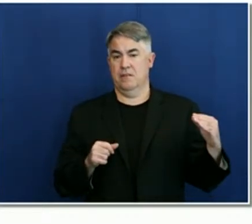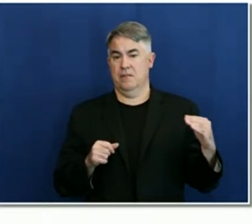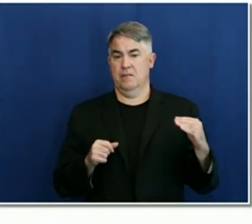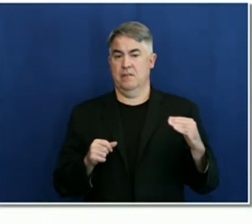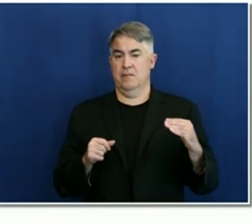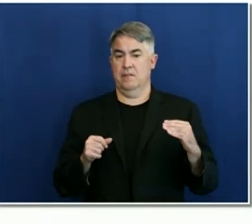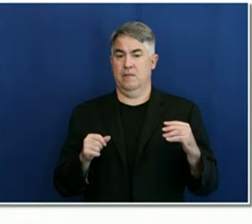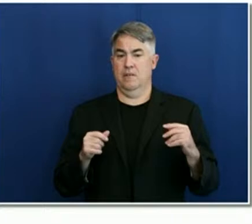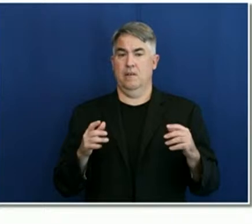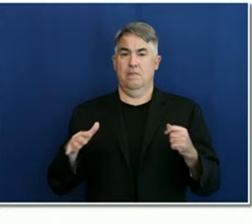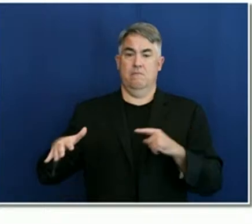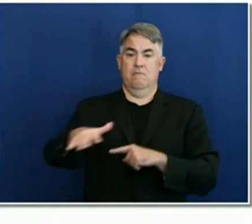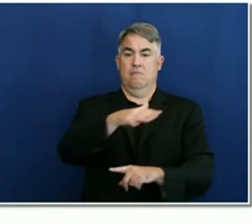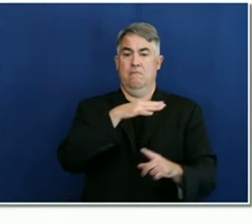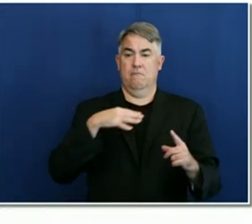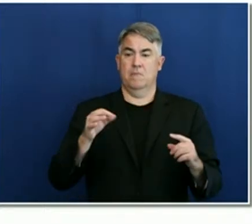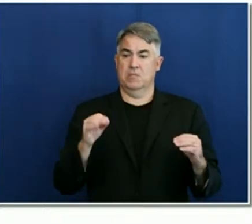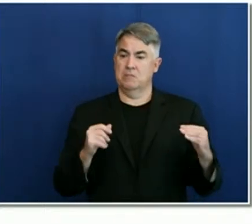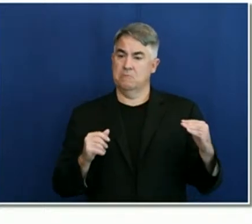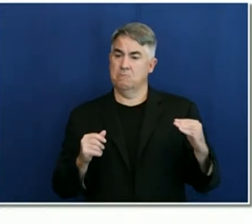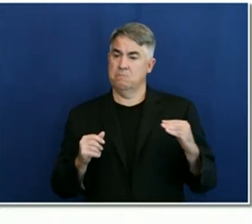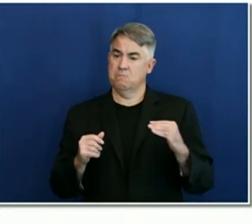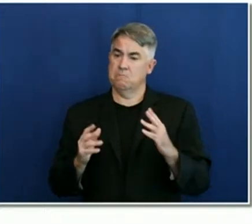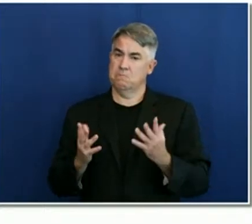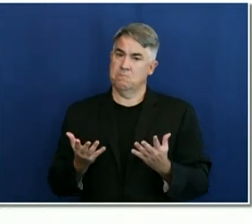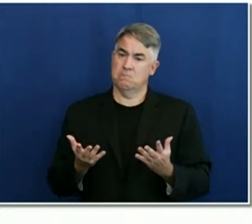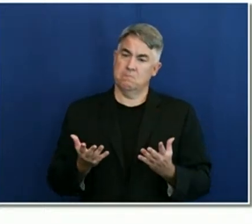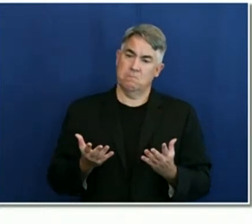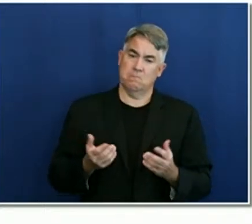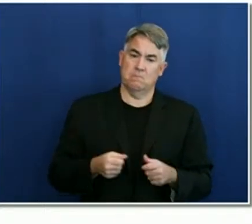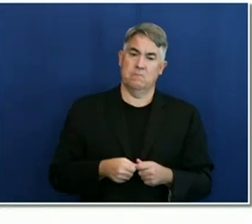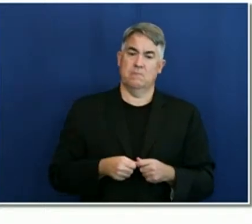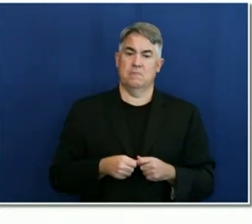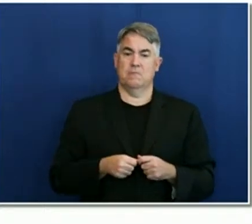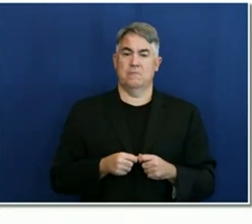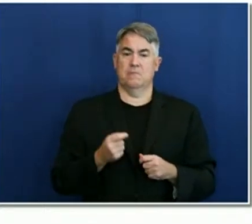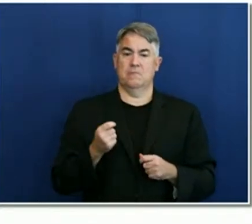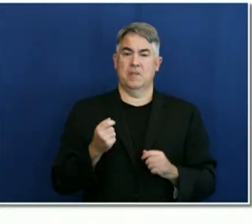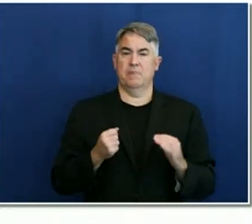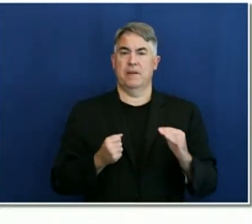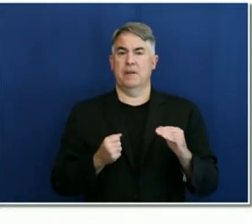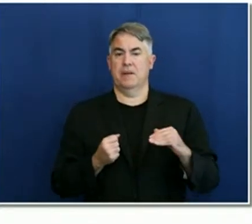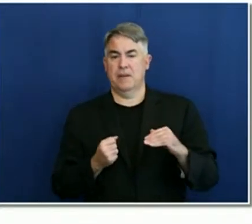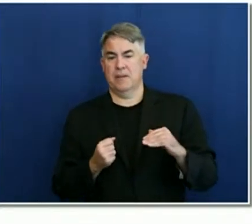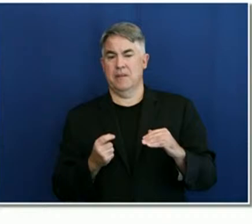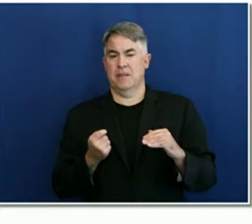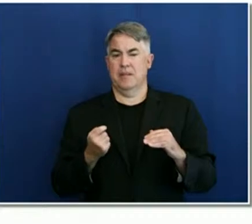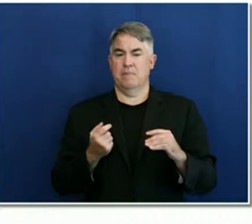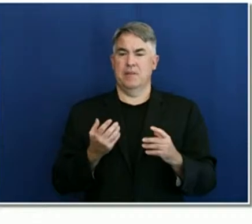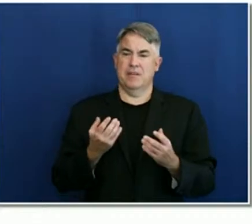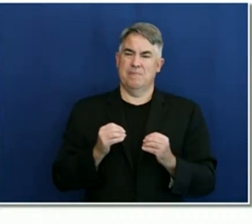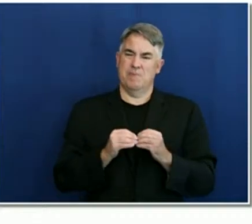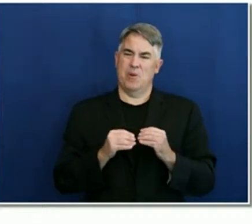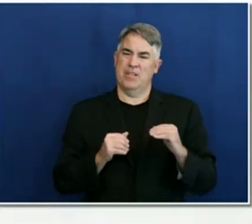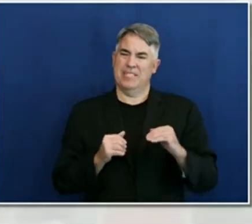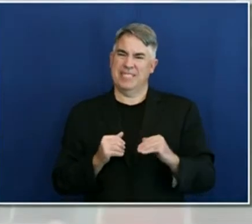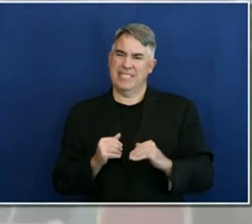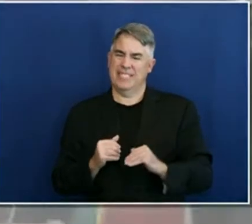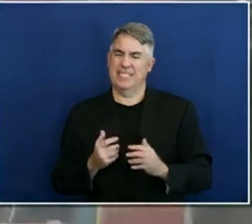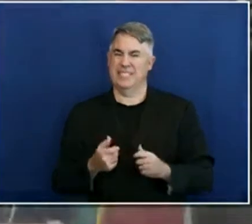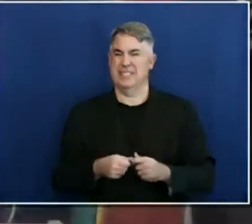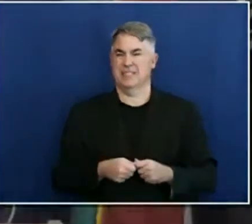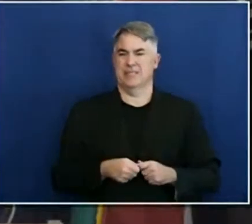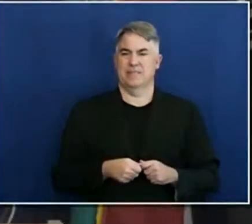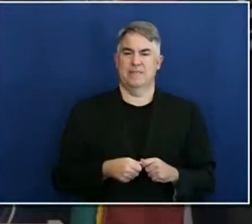much of the last month. In the last few days, we have seen the numbers begin to decline, so we'll keep an eye on it and look at this as we move forward.